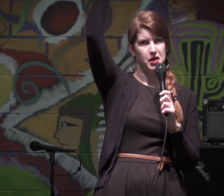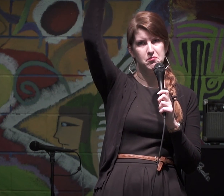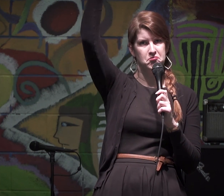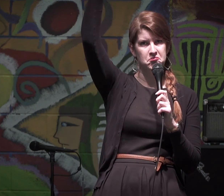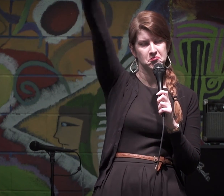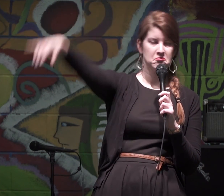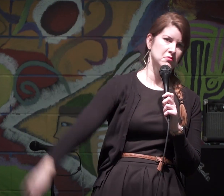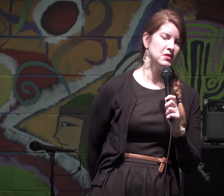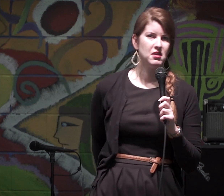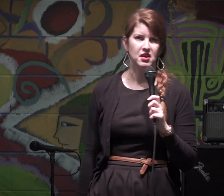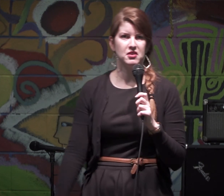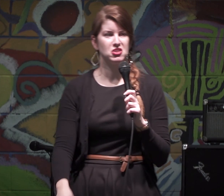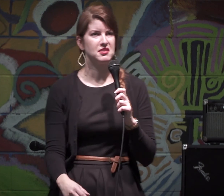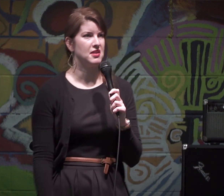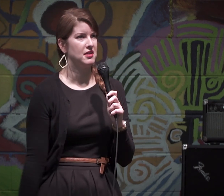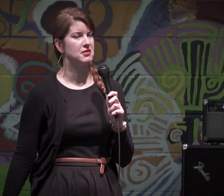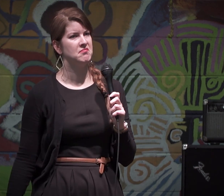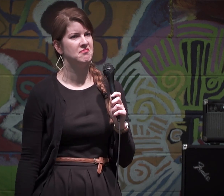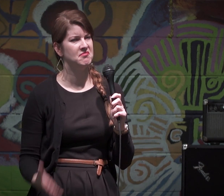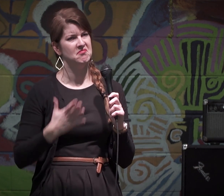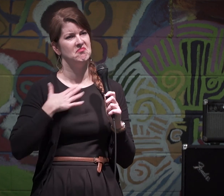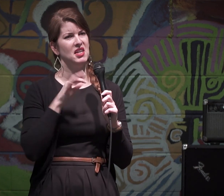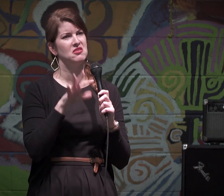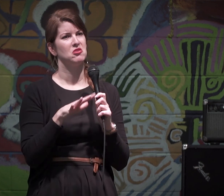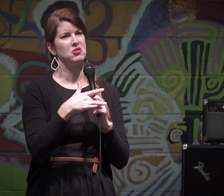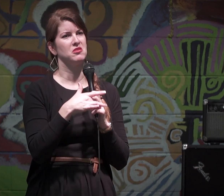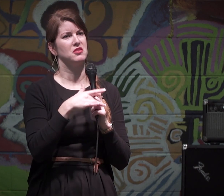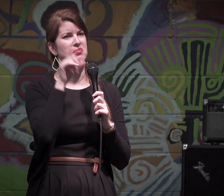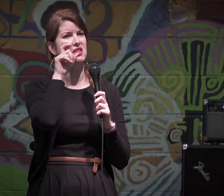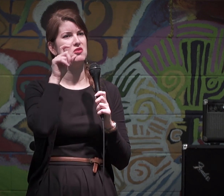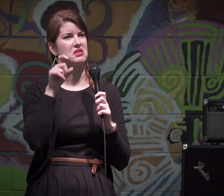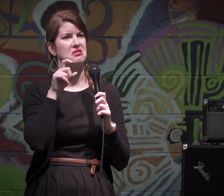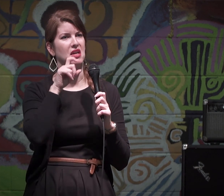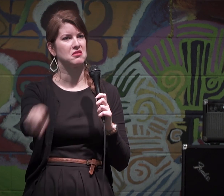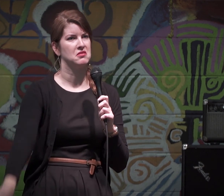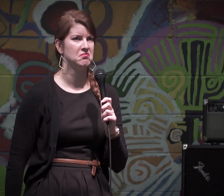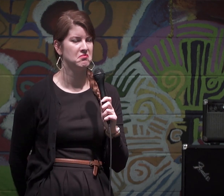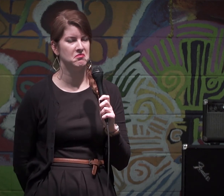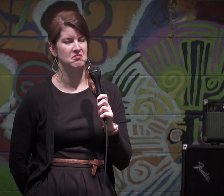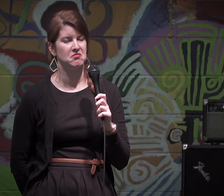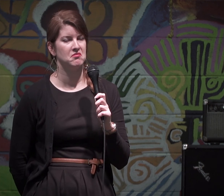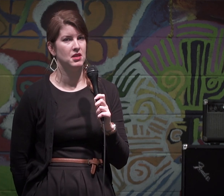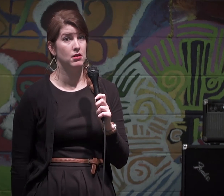raises her hand, and she signs, my interpreter is obsessed with sex.